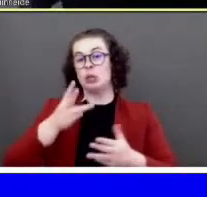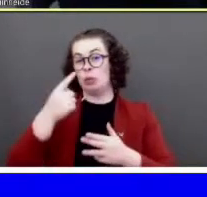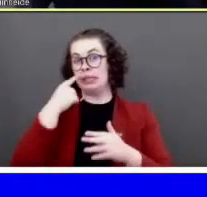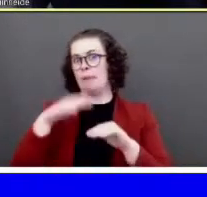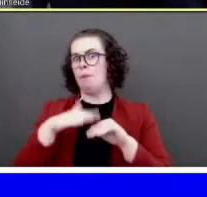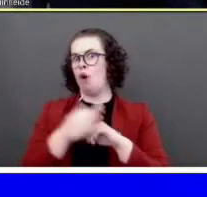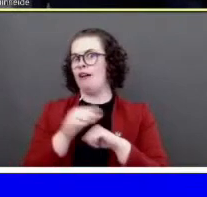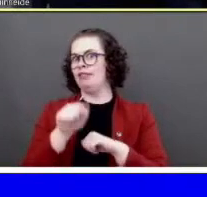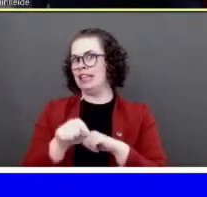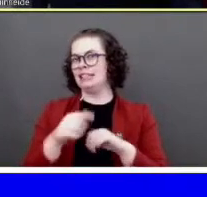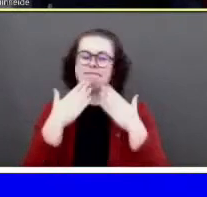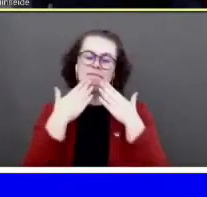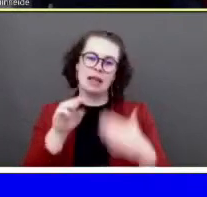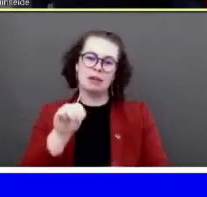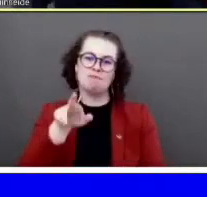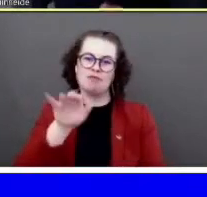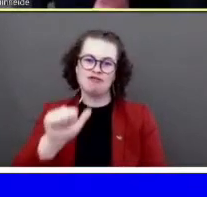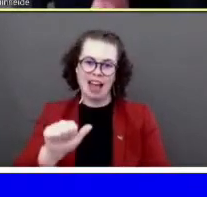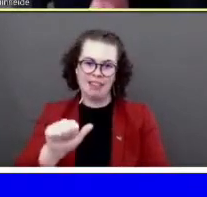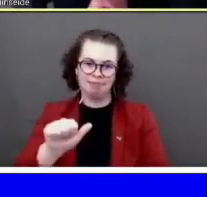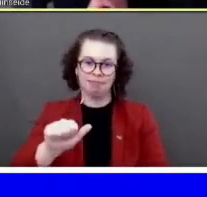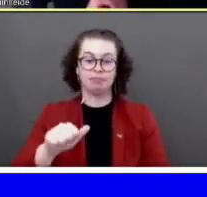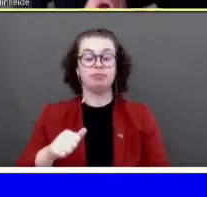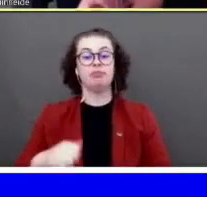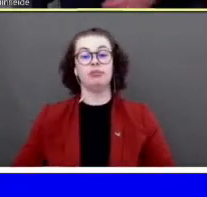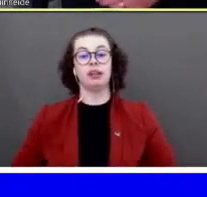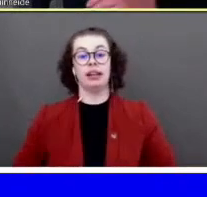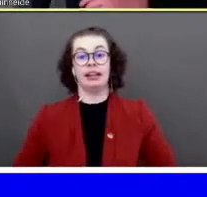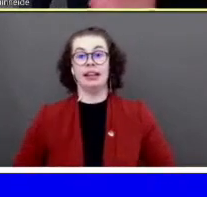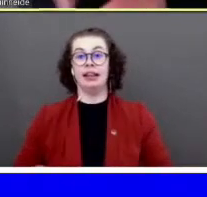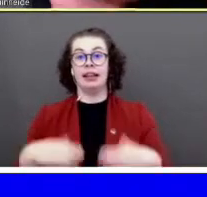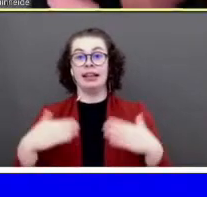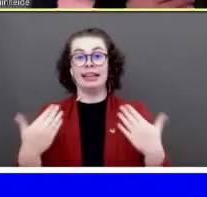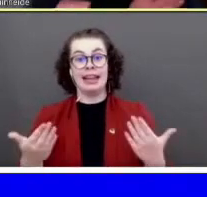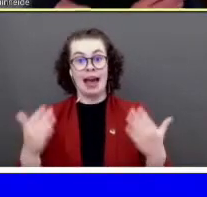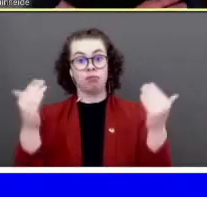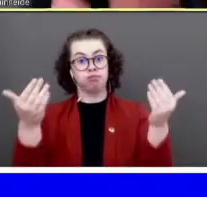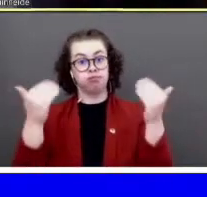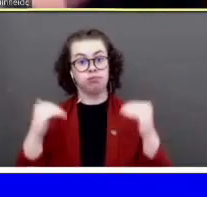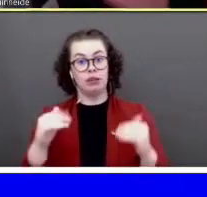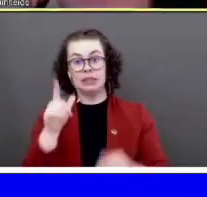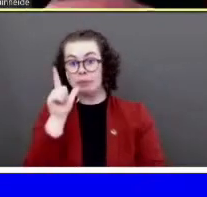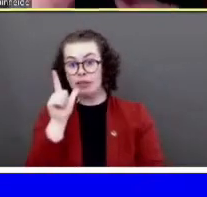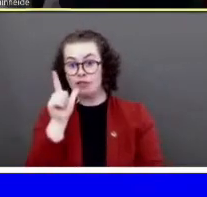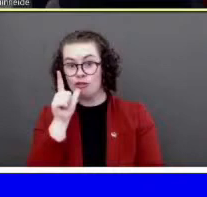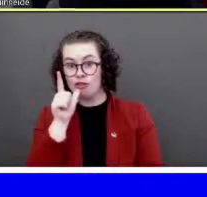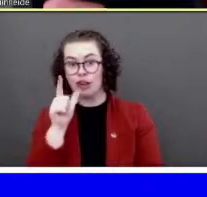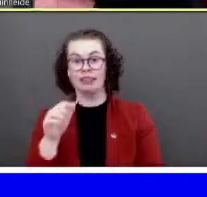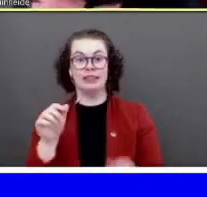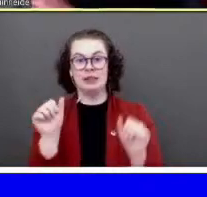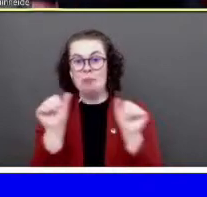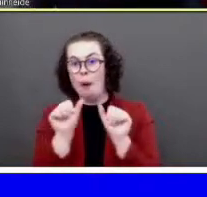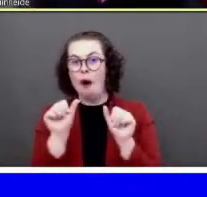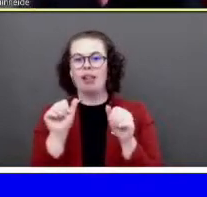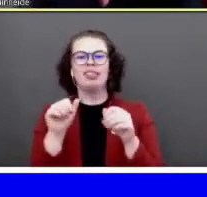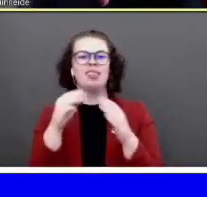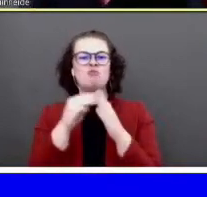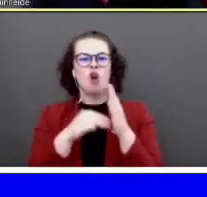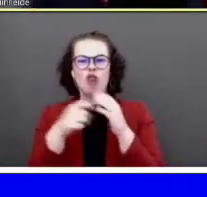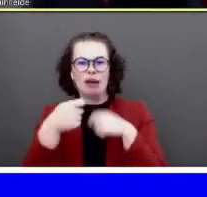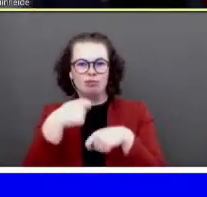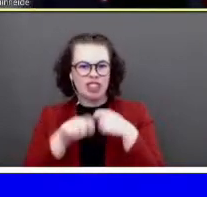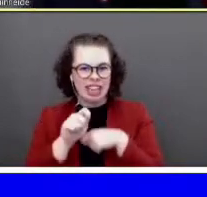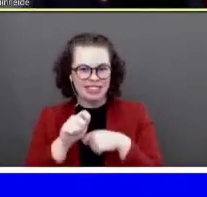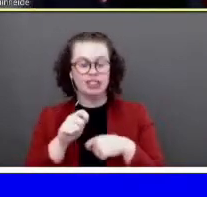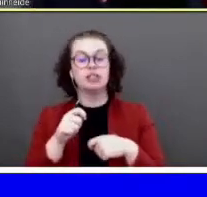Maria. We're going to move on now to the next speaker. We're going to do it. Small shift in the program. So the